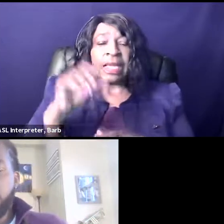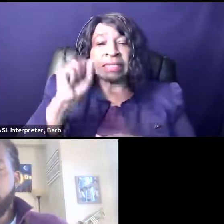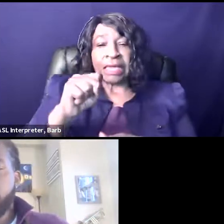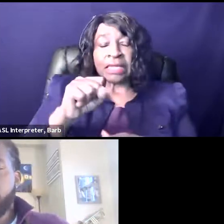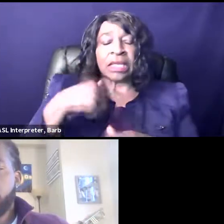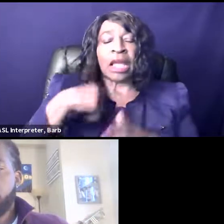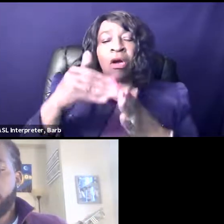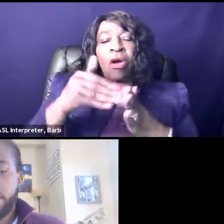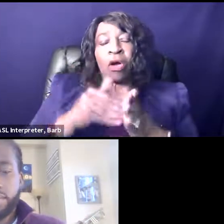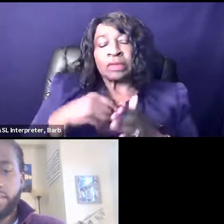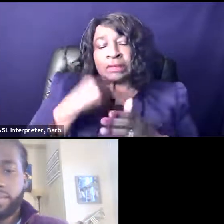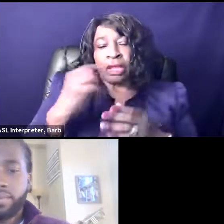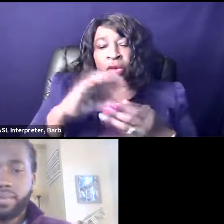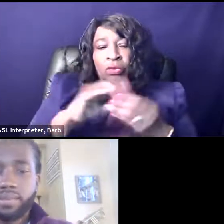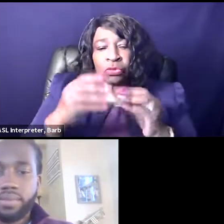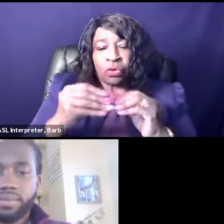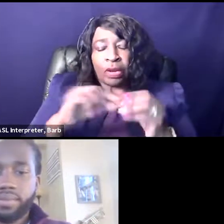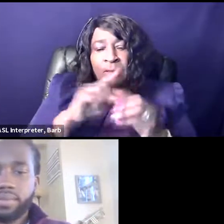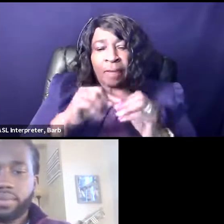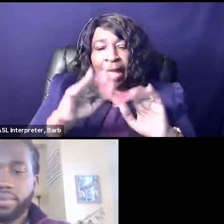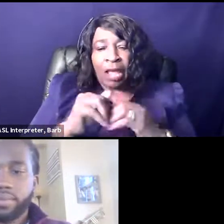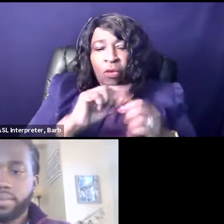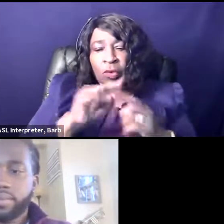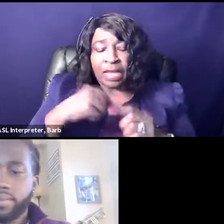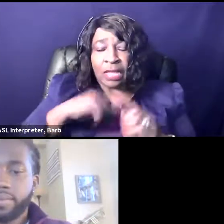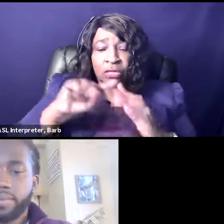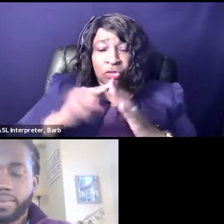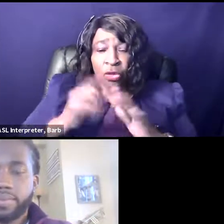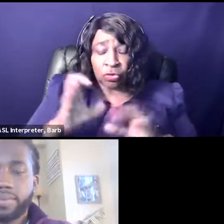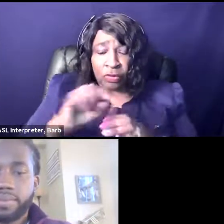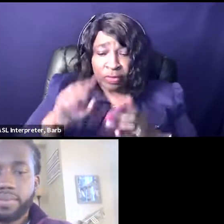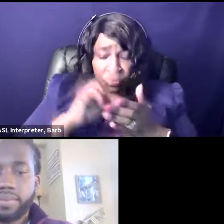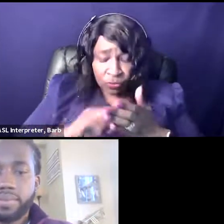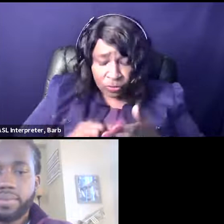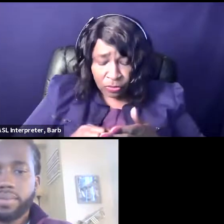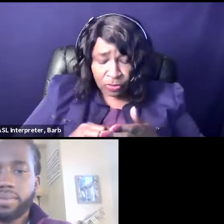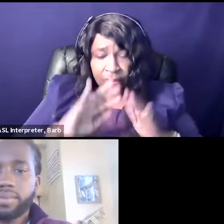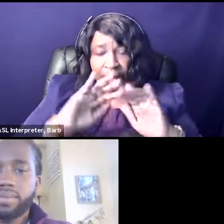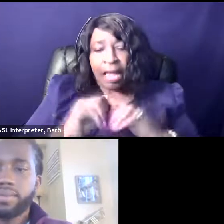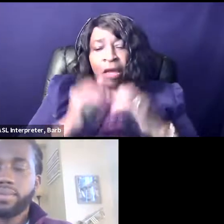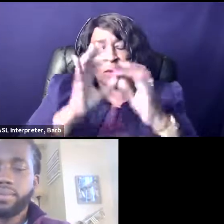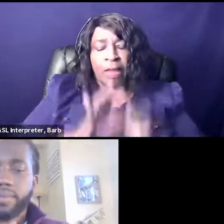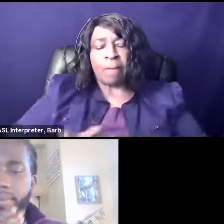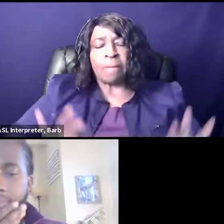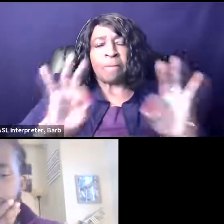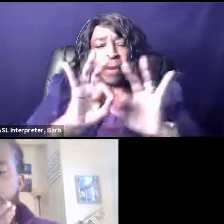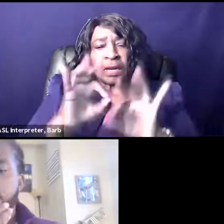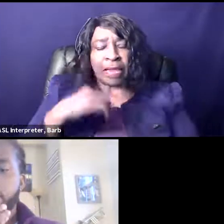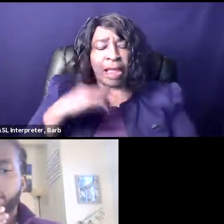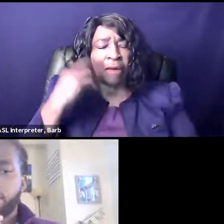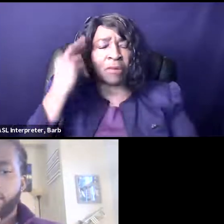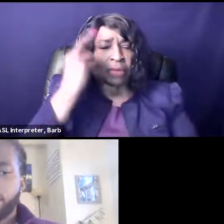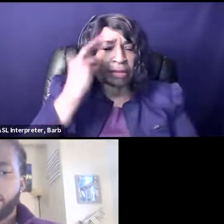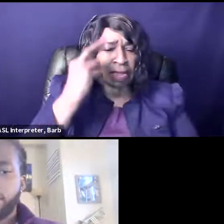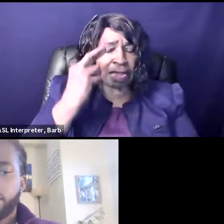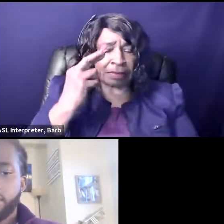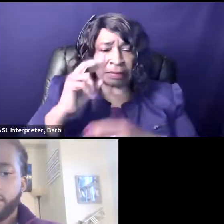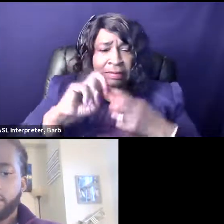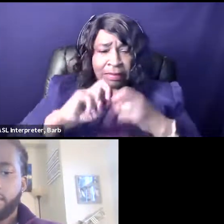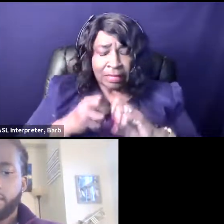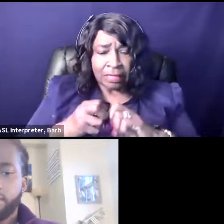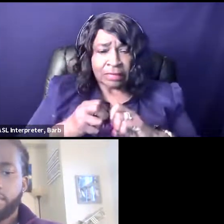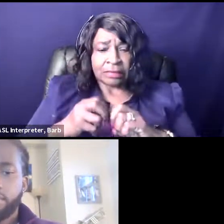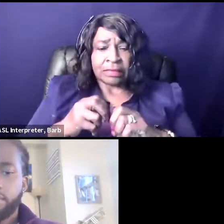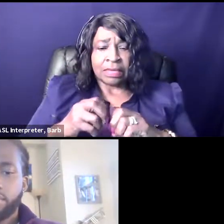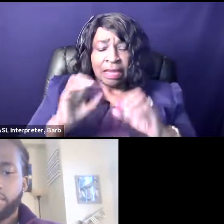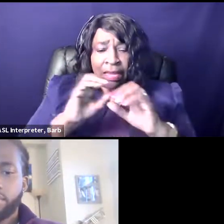about, how when I started doing this research and how important I realized the issue of, the lack of access, the